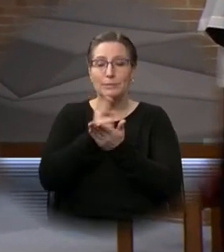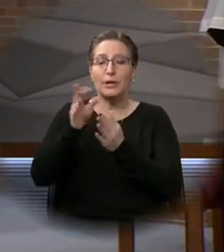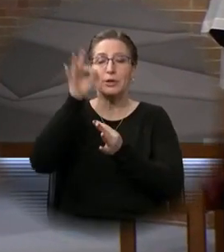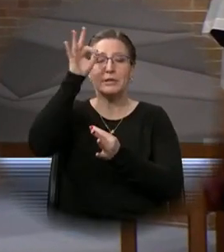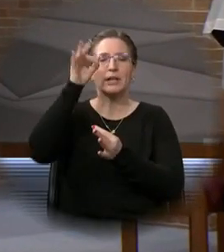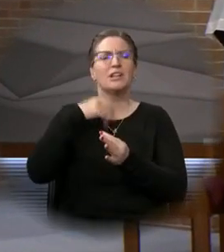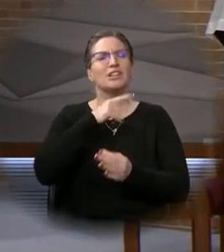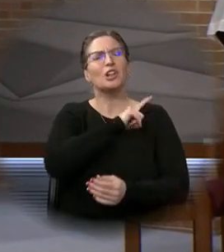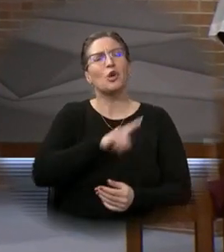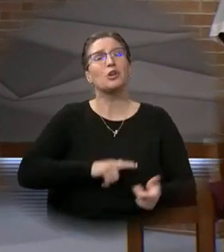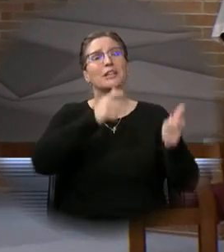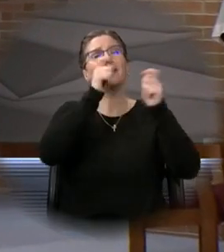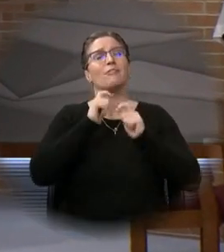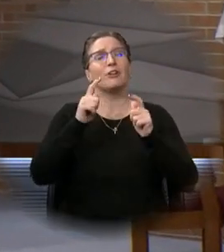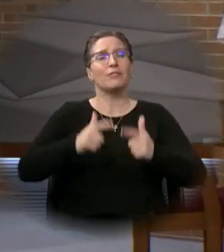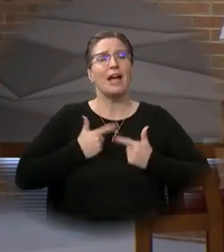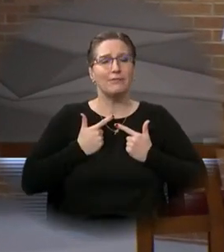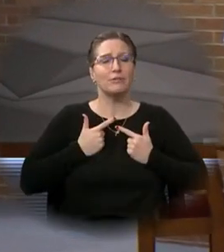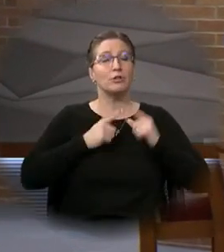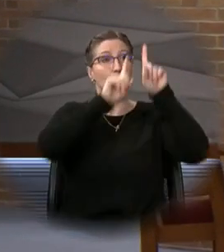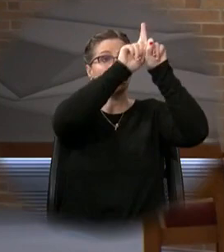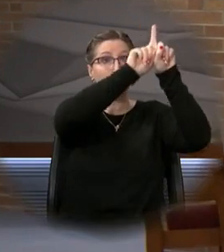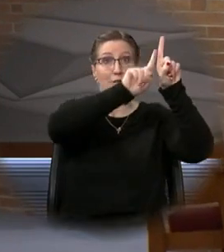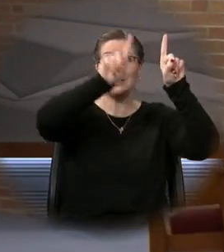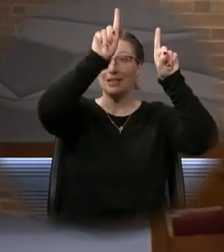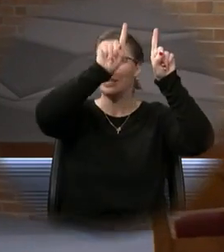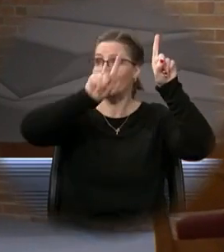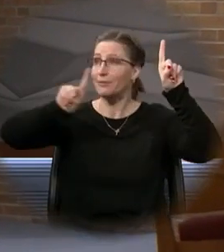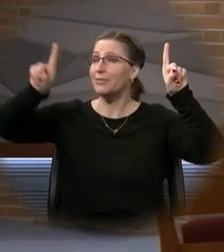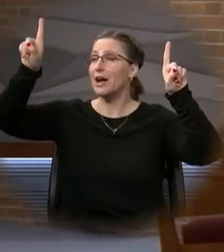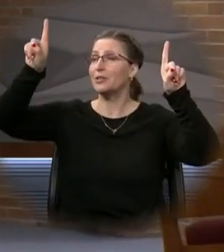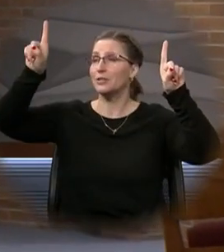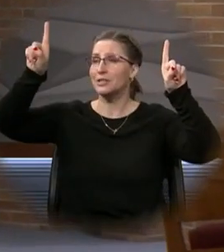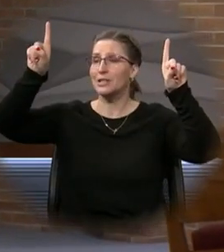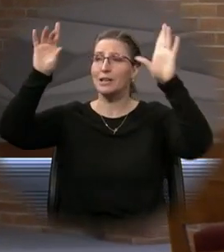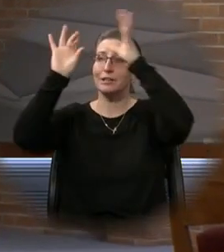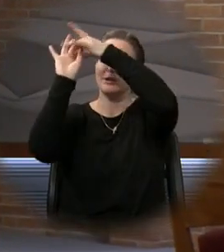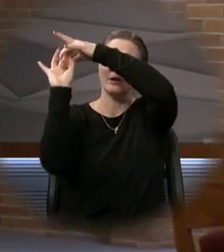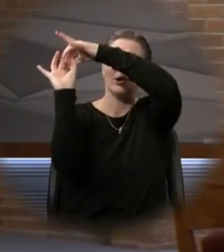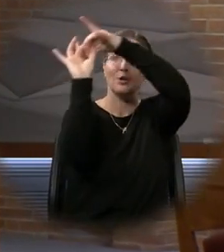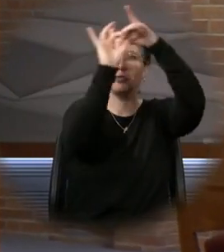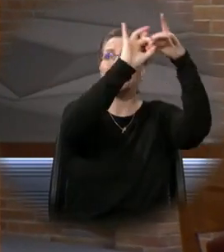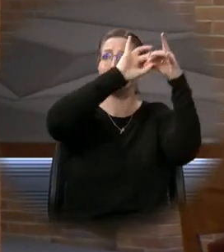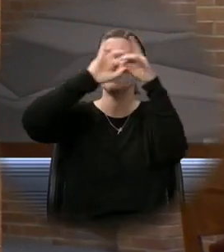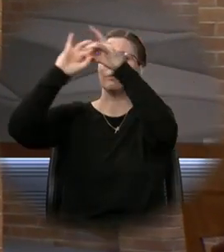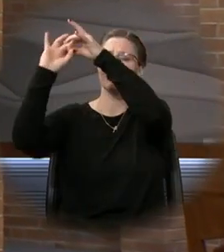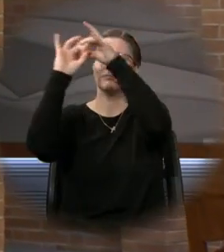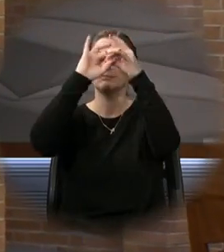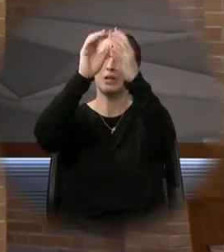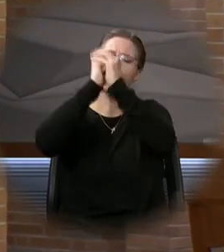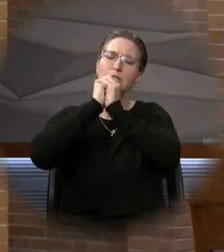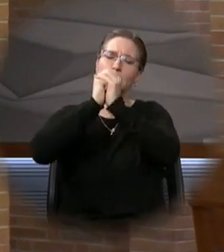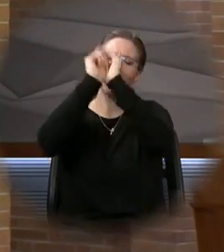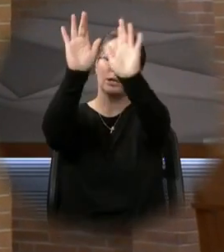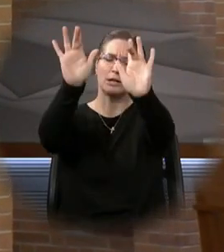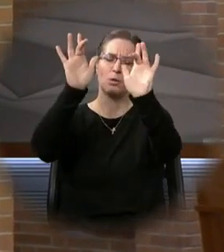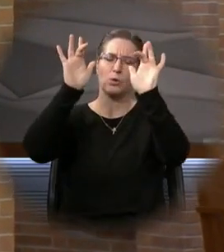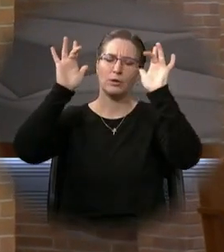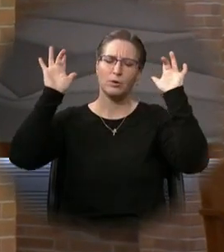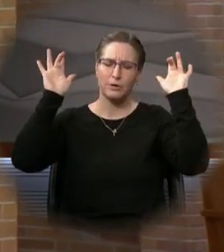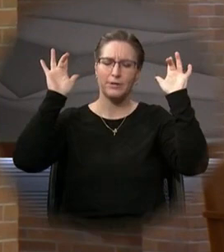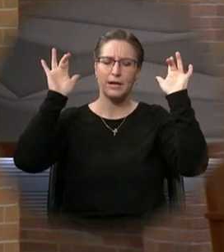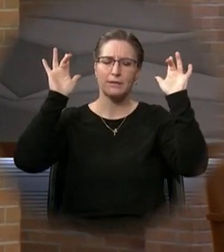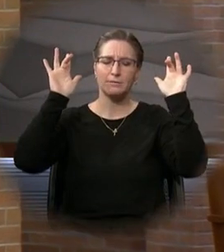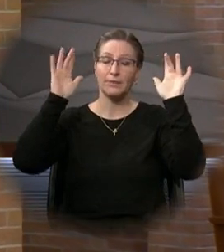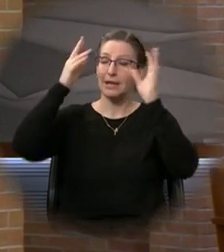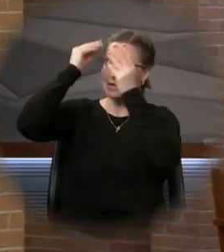Holy Spirit, the Lord, the giver of life, who proceeds from the Father and the Son, who with the Father and the Son is adored